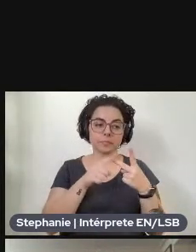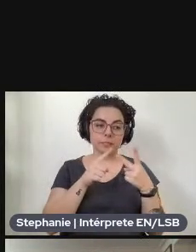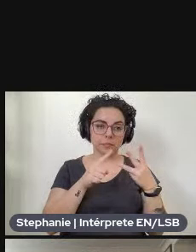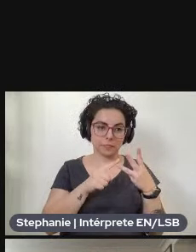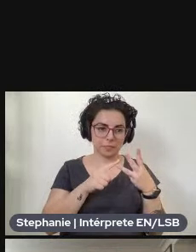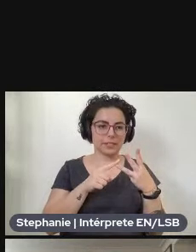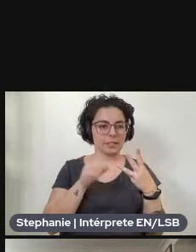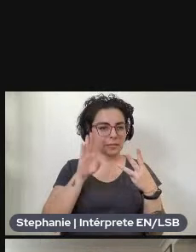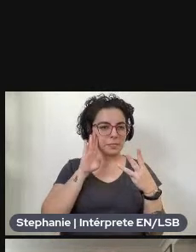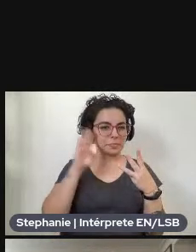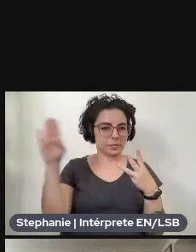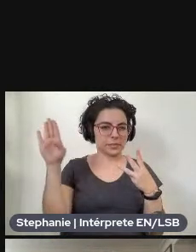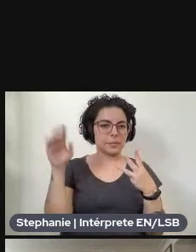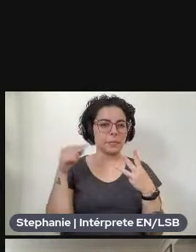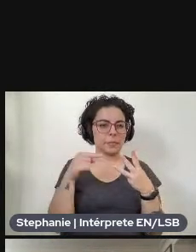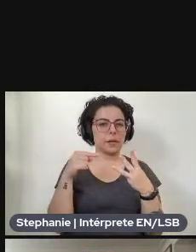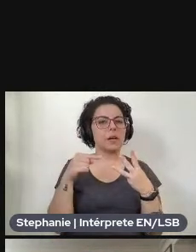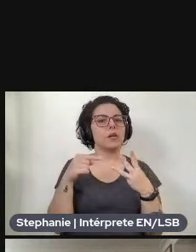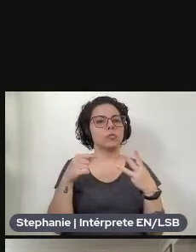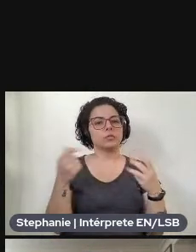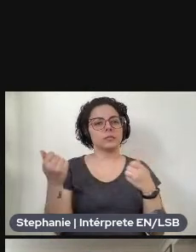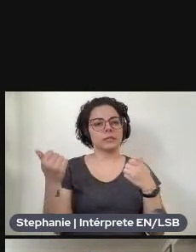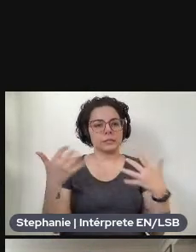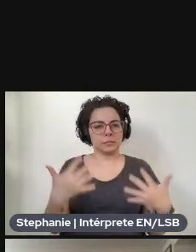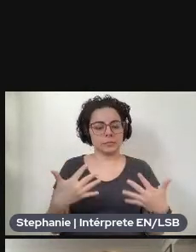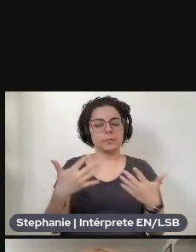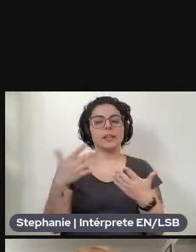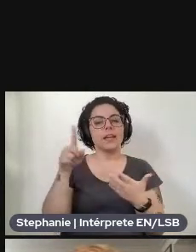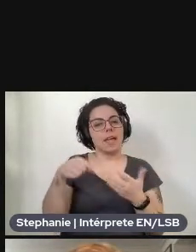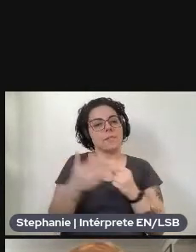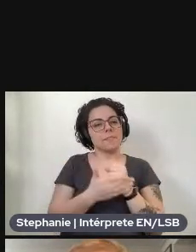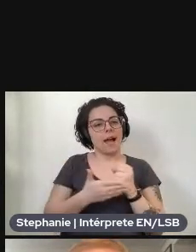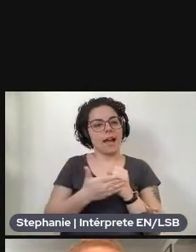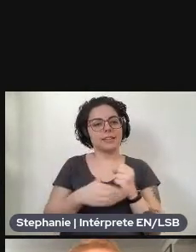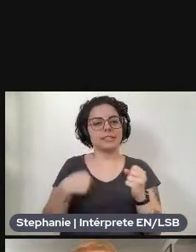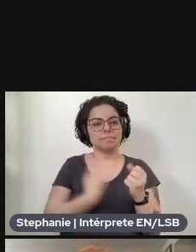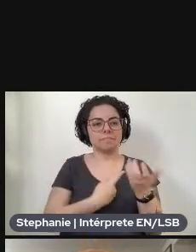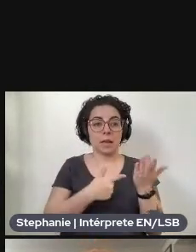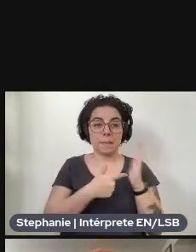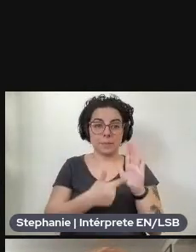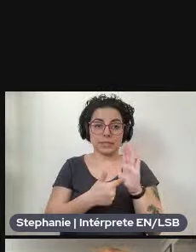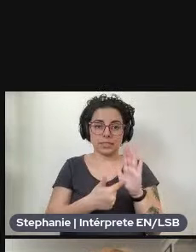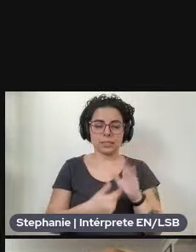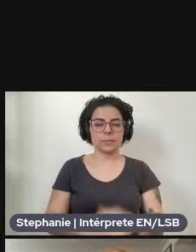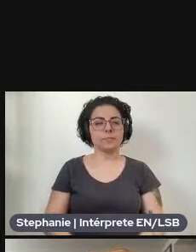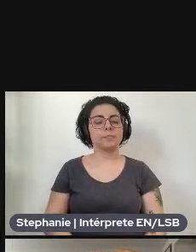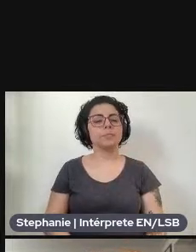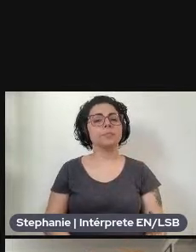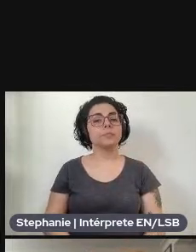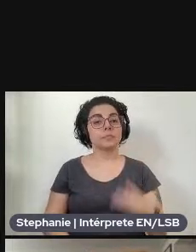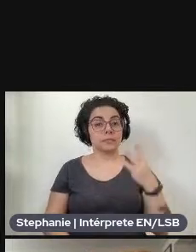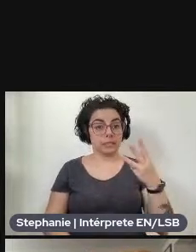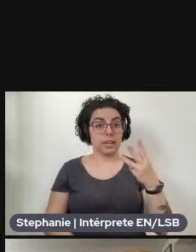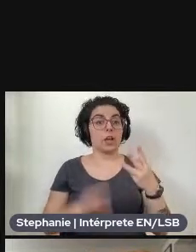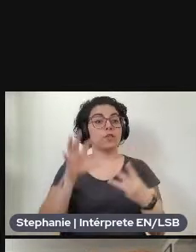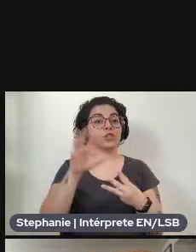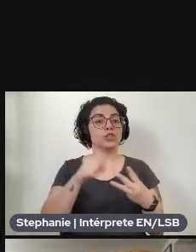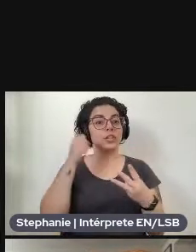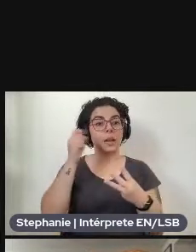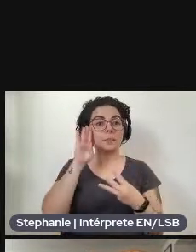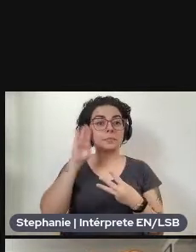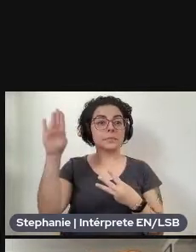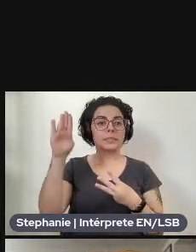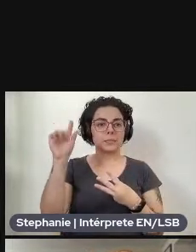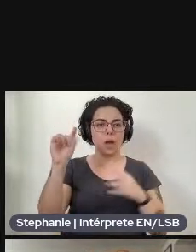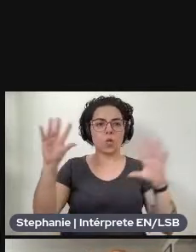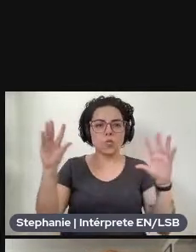três premissas, destes três pontos de partida, nós podemos retirar três princípios, ou seja, do ponto